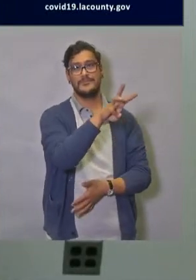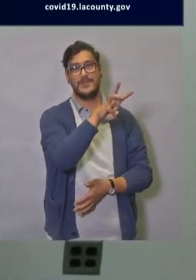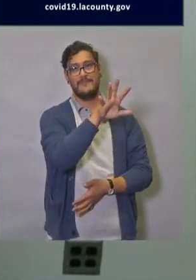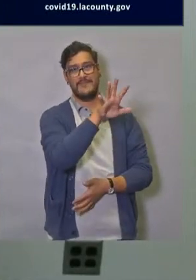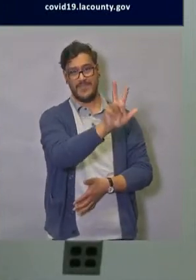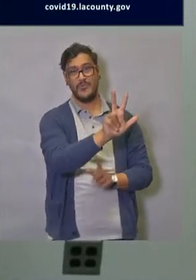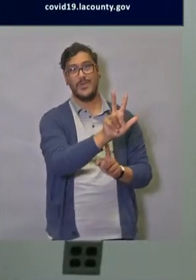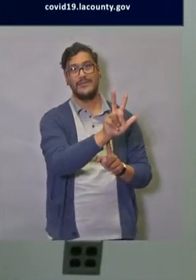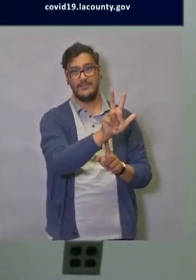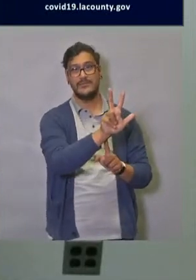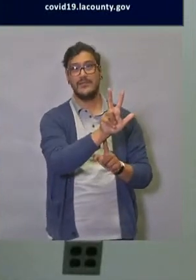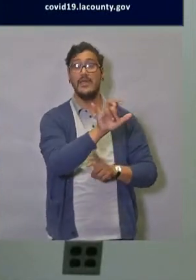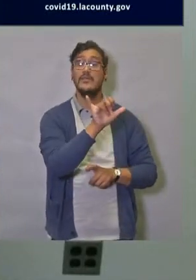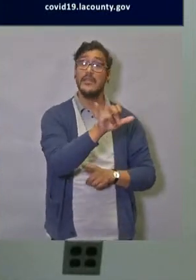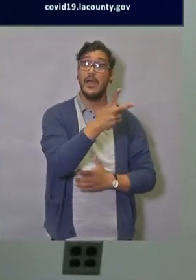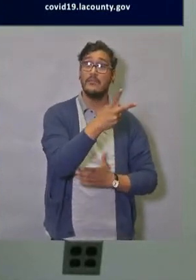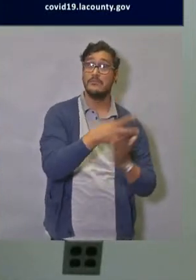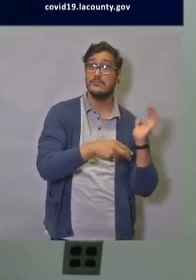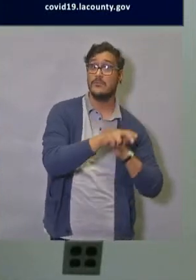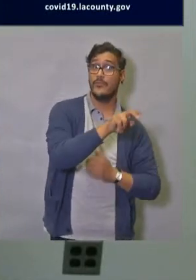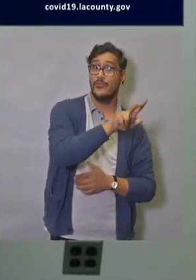94,653, and this includes